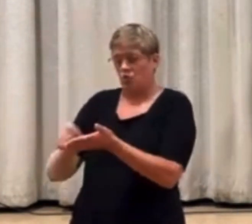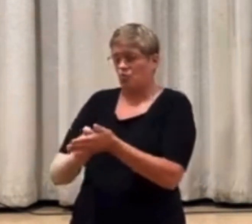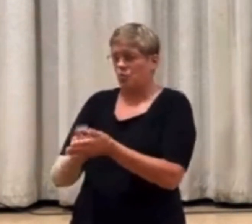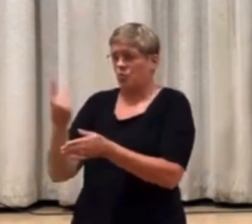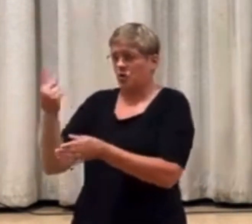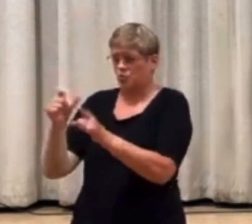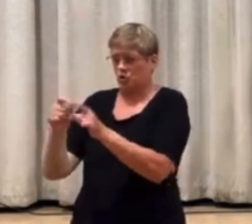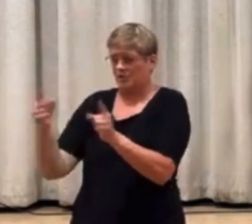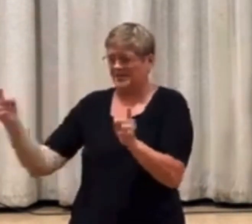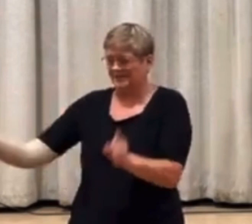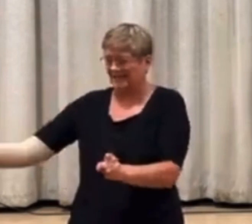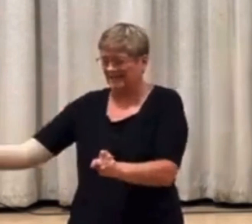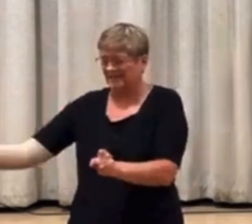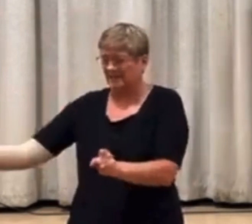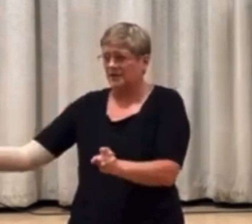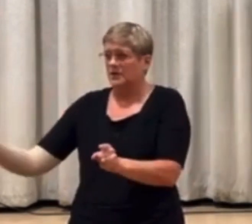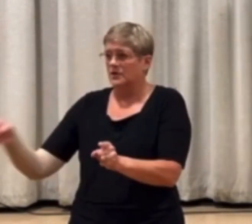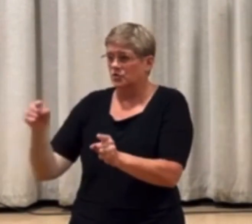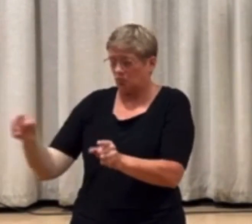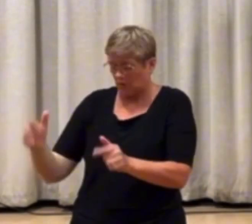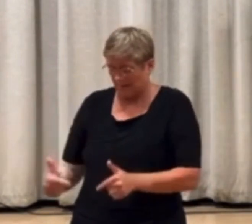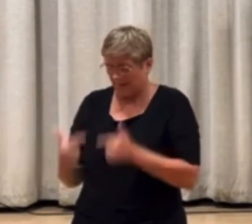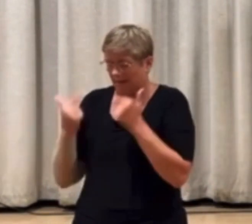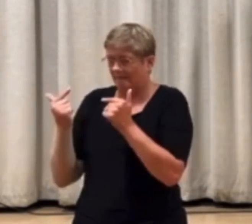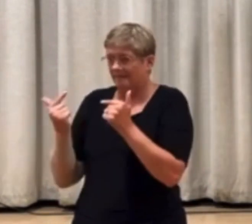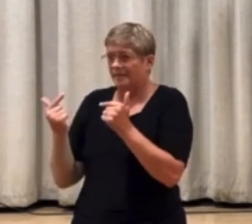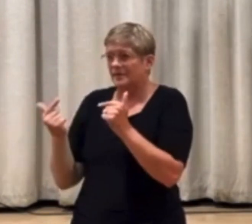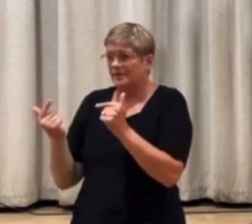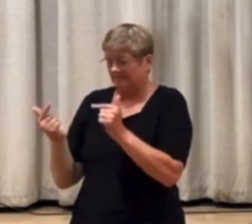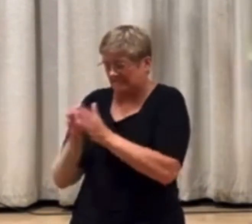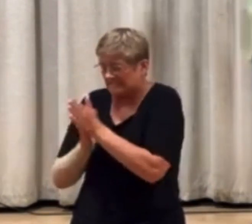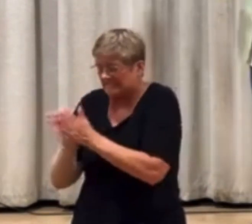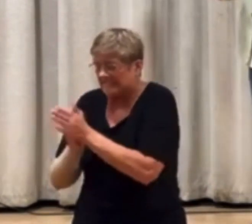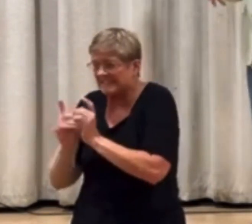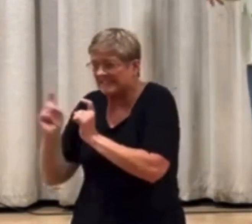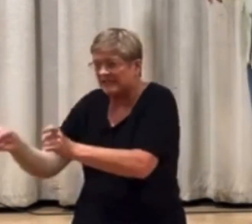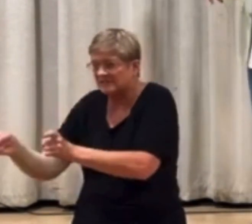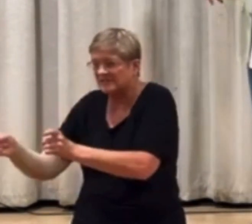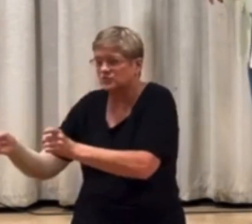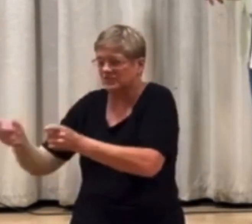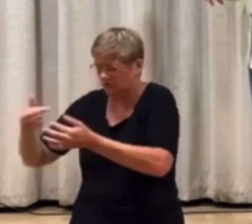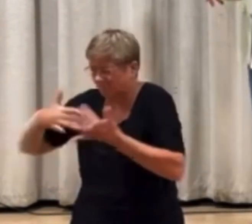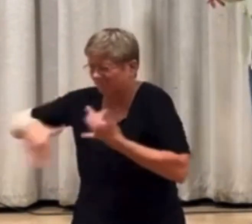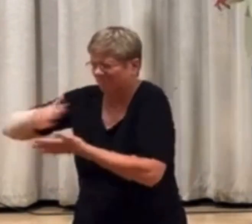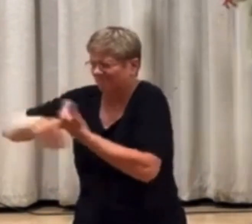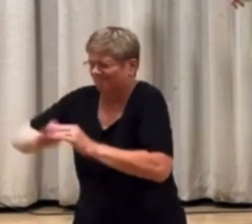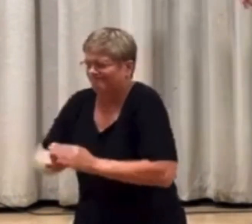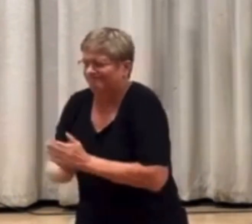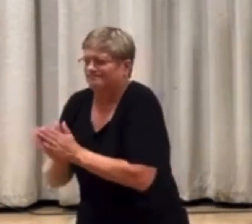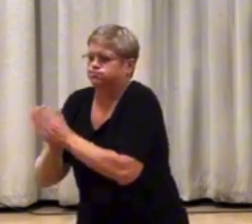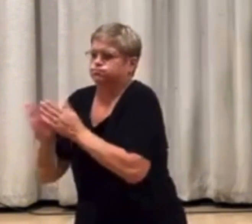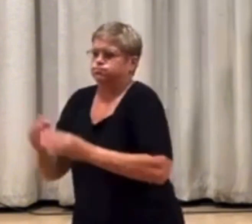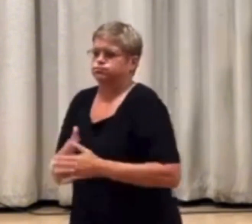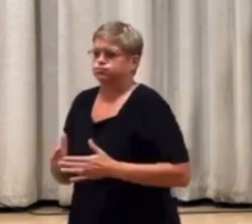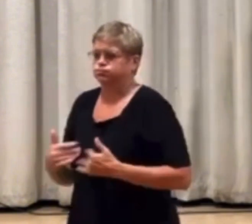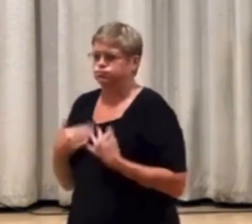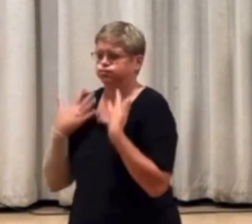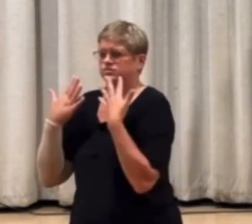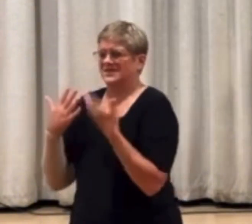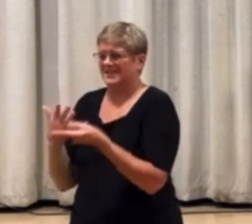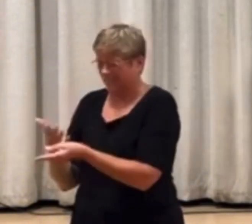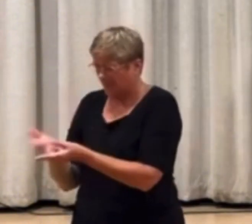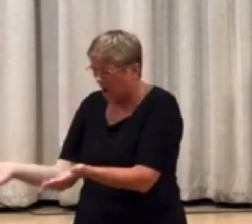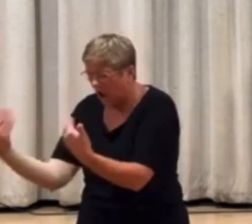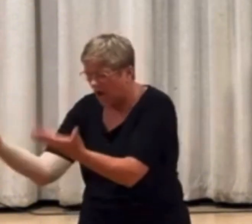says again, life, fire. Put it together in the Greek, and what they understood it to mean was, get